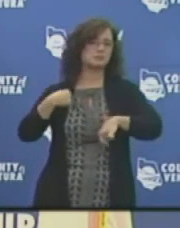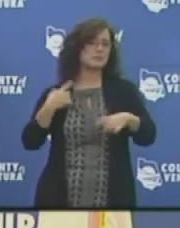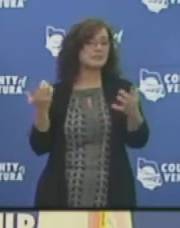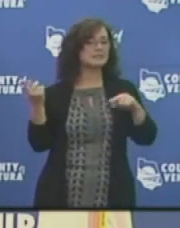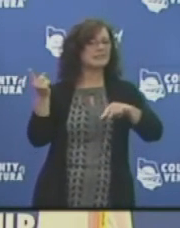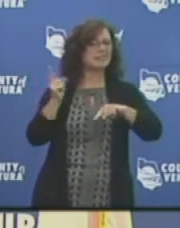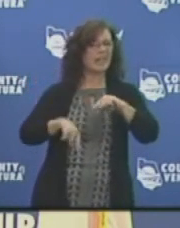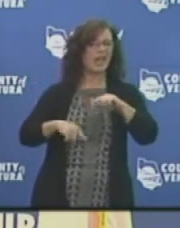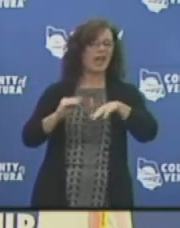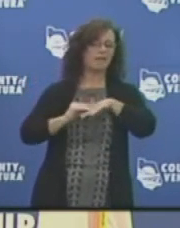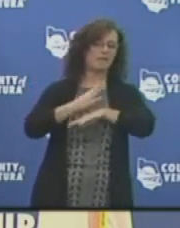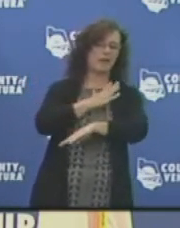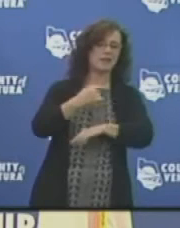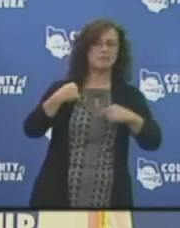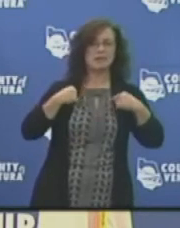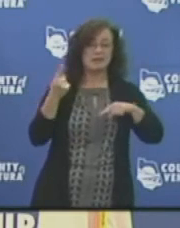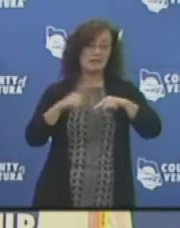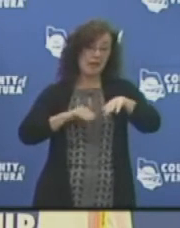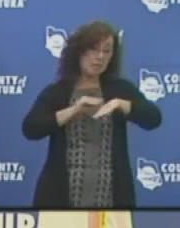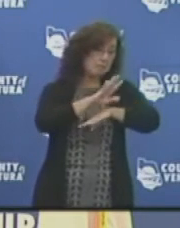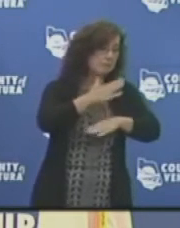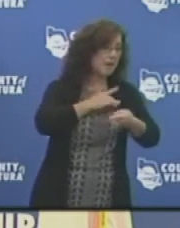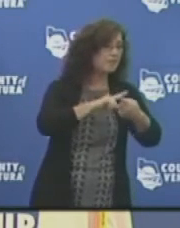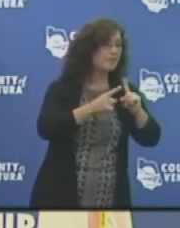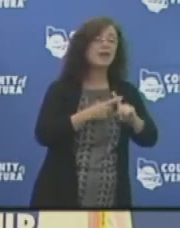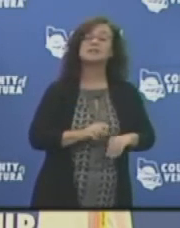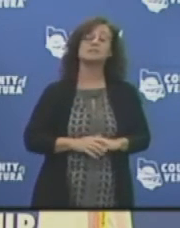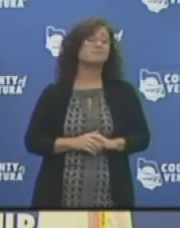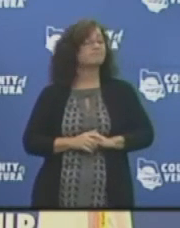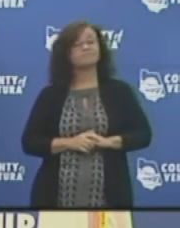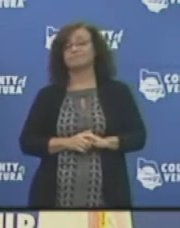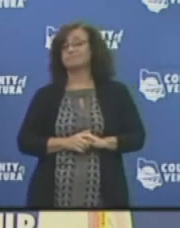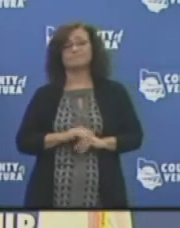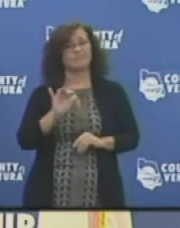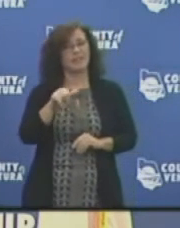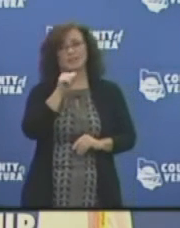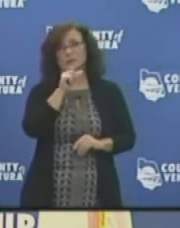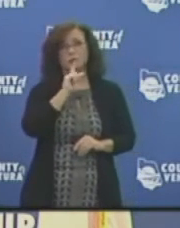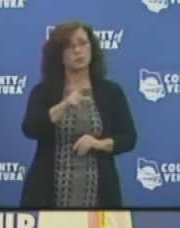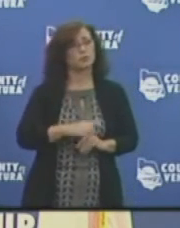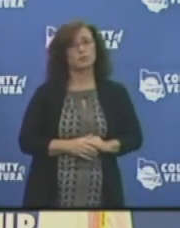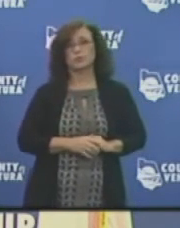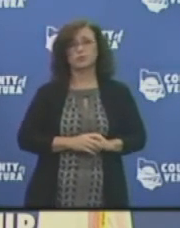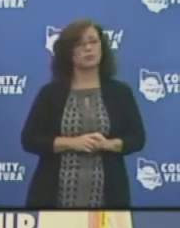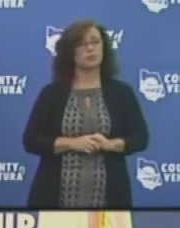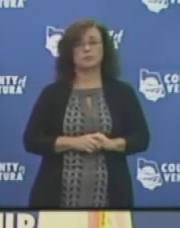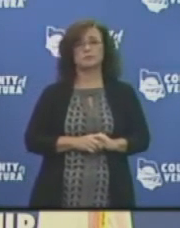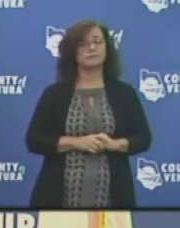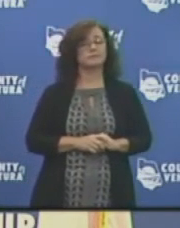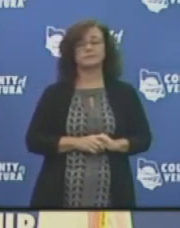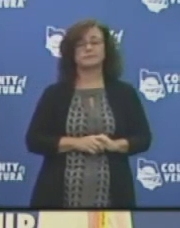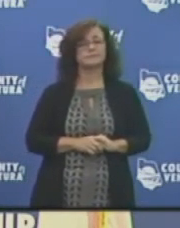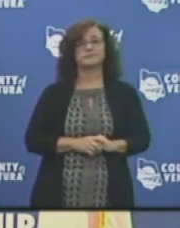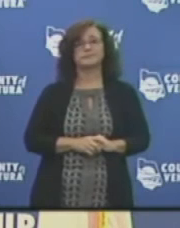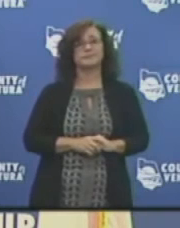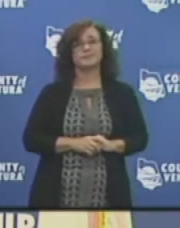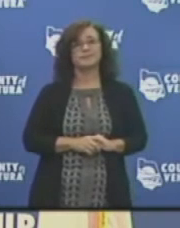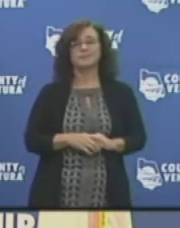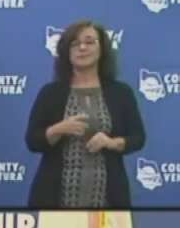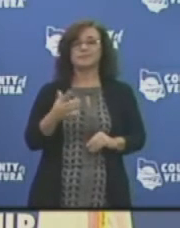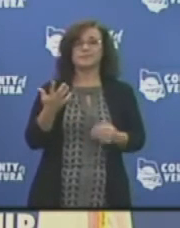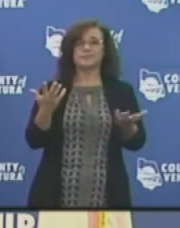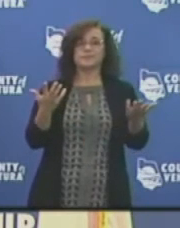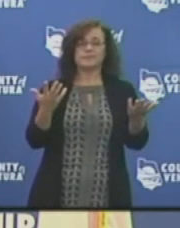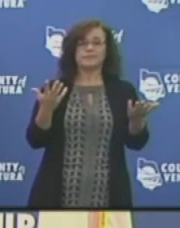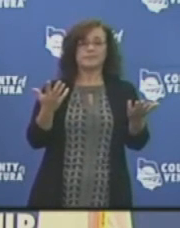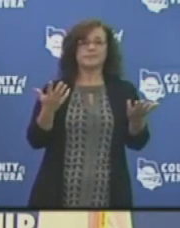friends, that's just false thinking. We really need to, more than ever in the